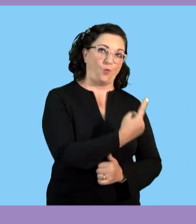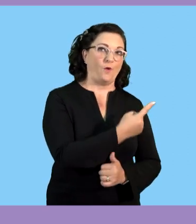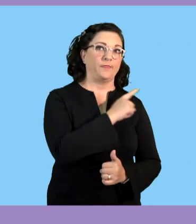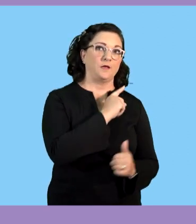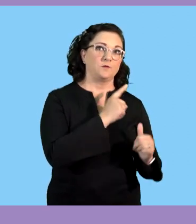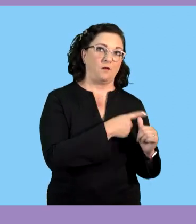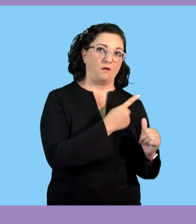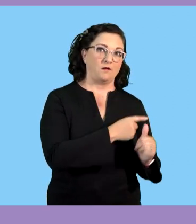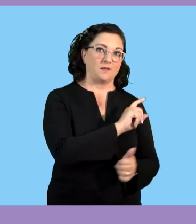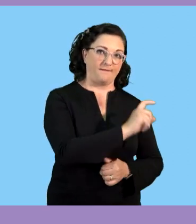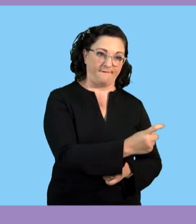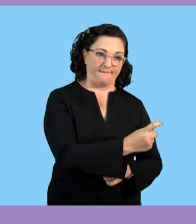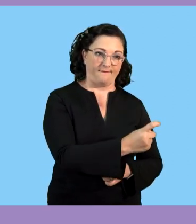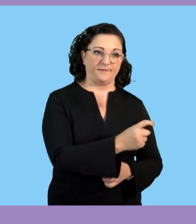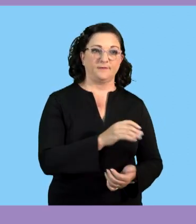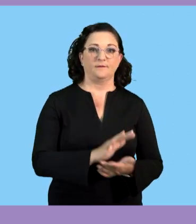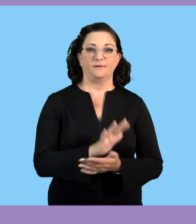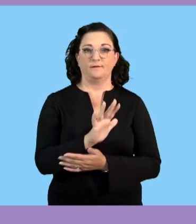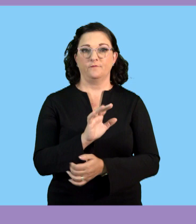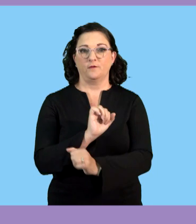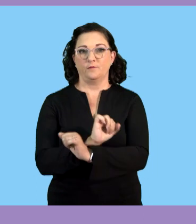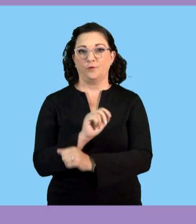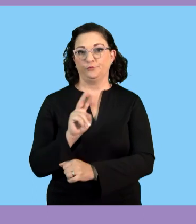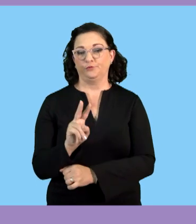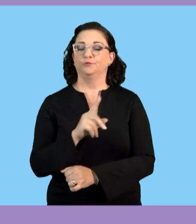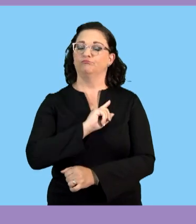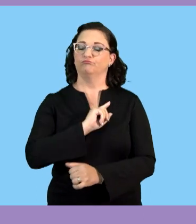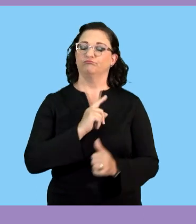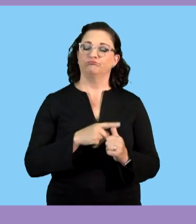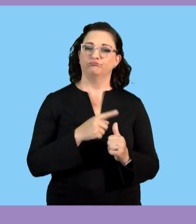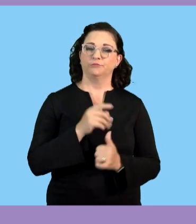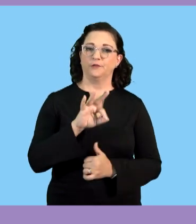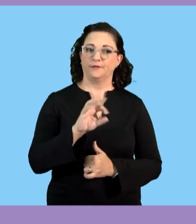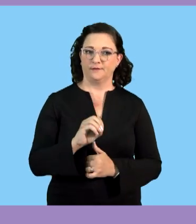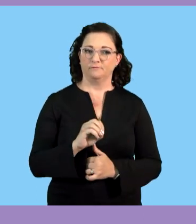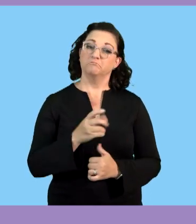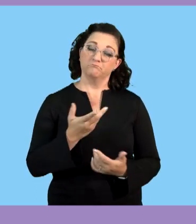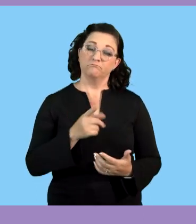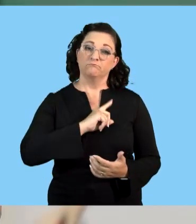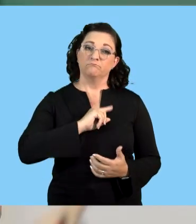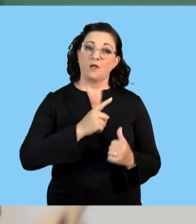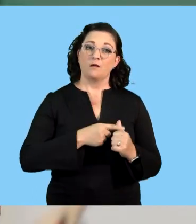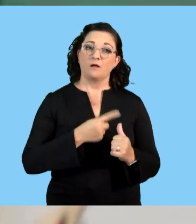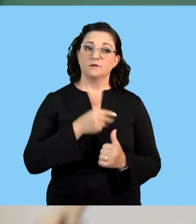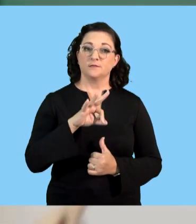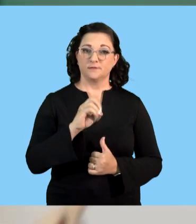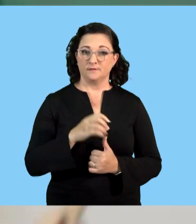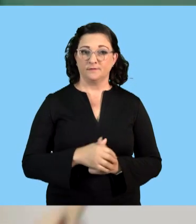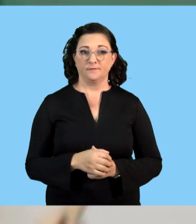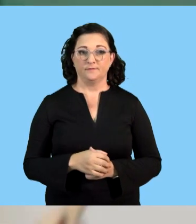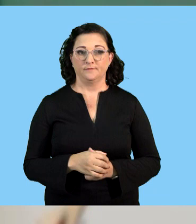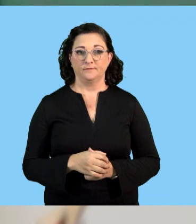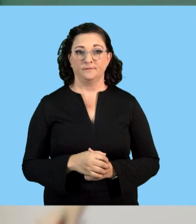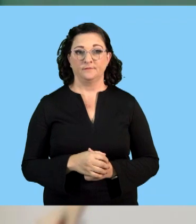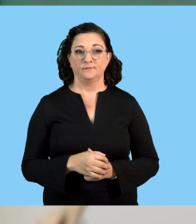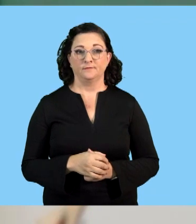just the 1x, and 15 multiplied by 2 is 30. So our answer there is 30. Let's